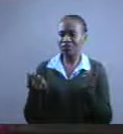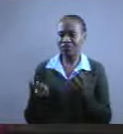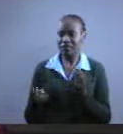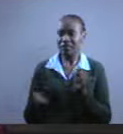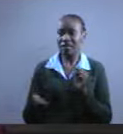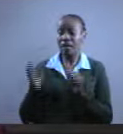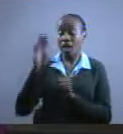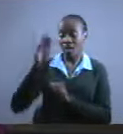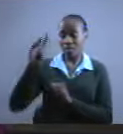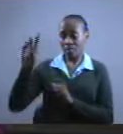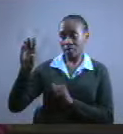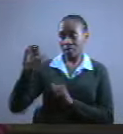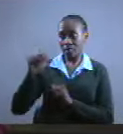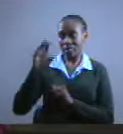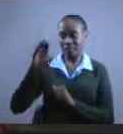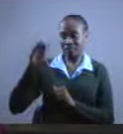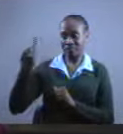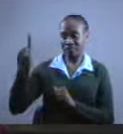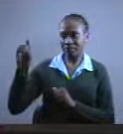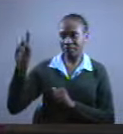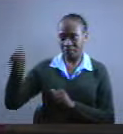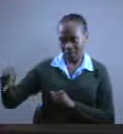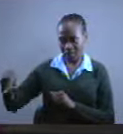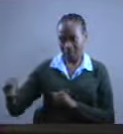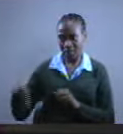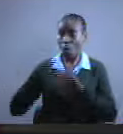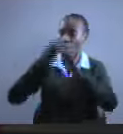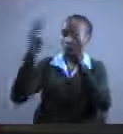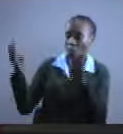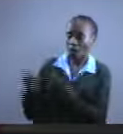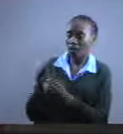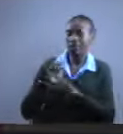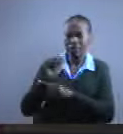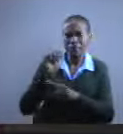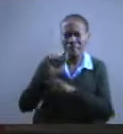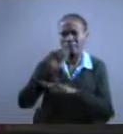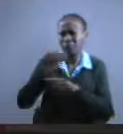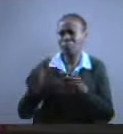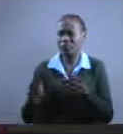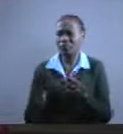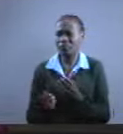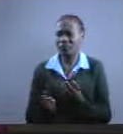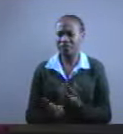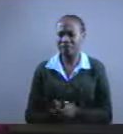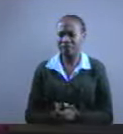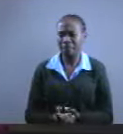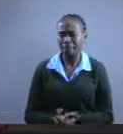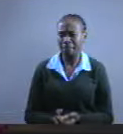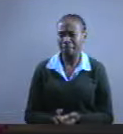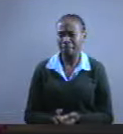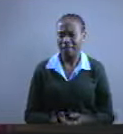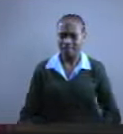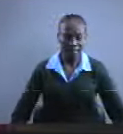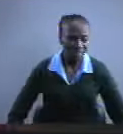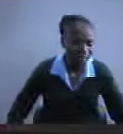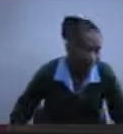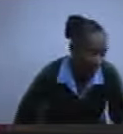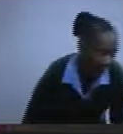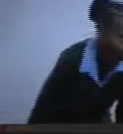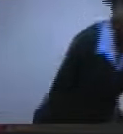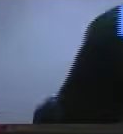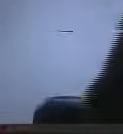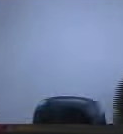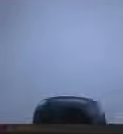both the ACDP and the DA. The global campaign for the freedom of Marwan Bogati and other Palestinians